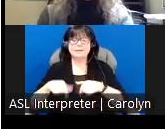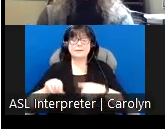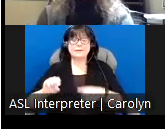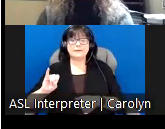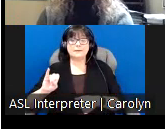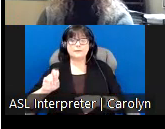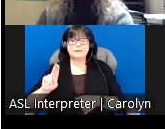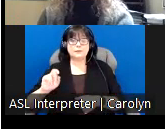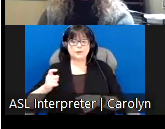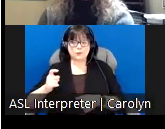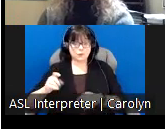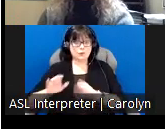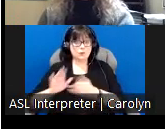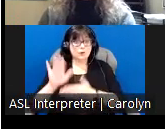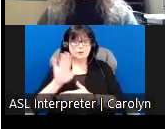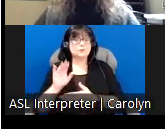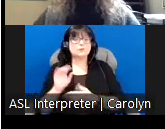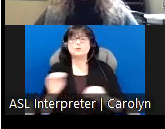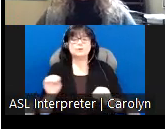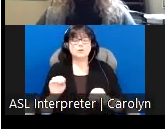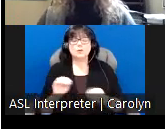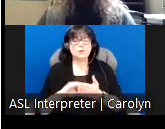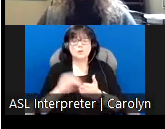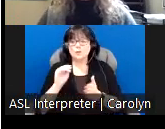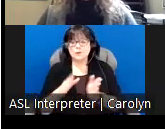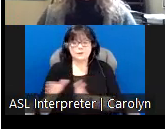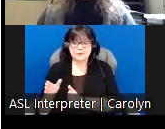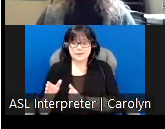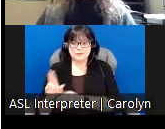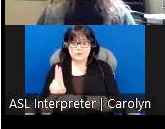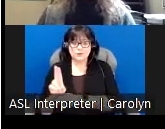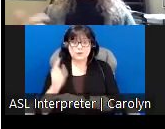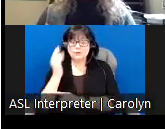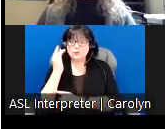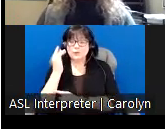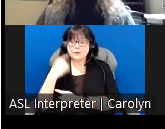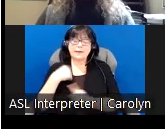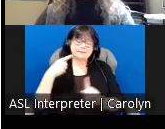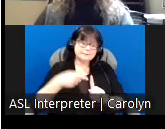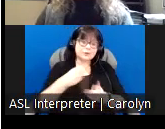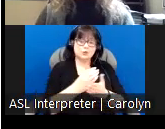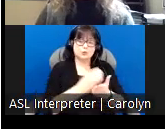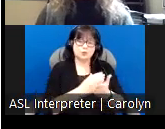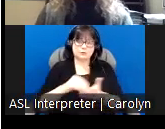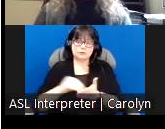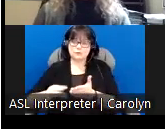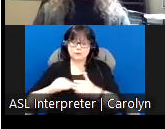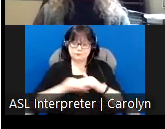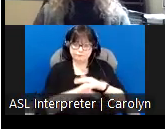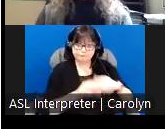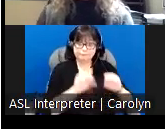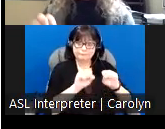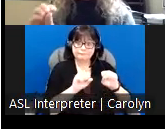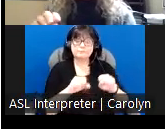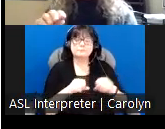learning activities plans for our students because we have actual courses that students register for. However, we do